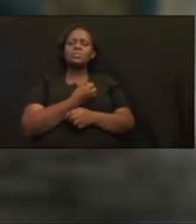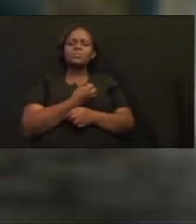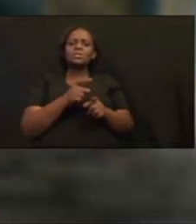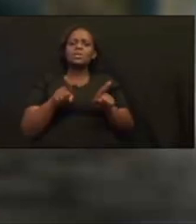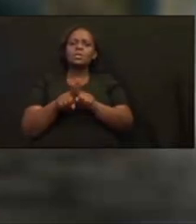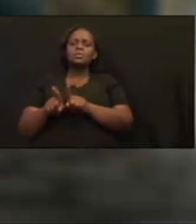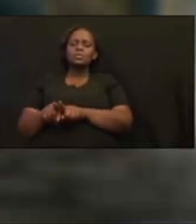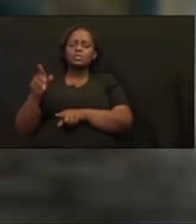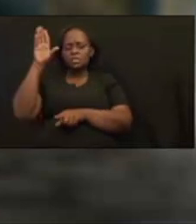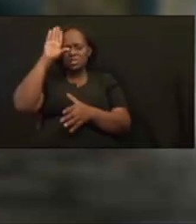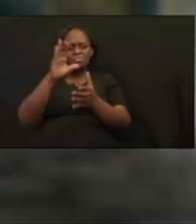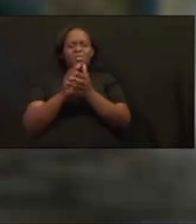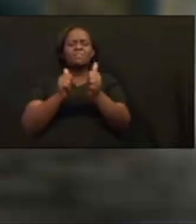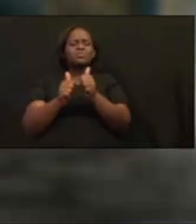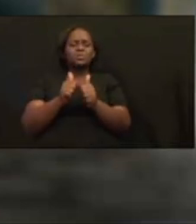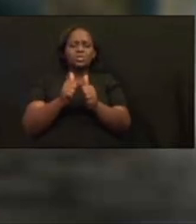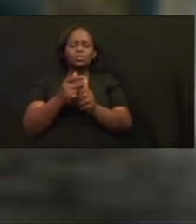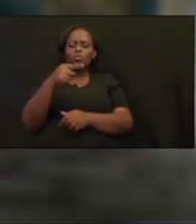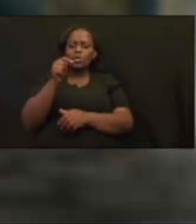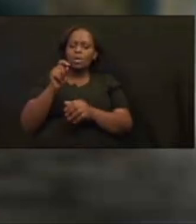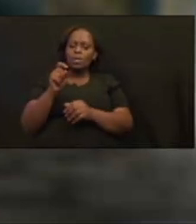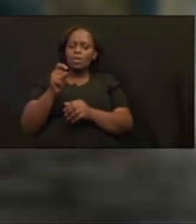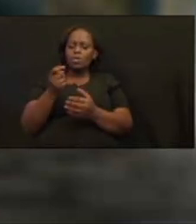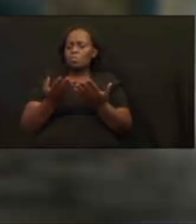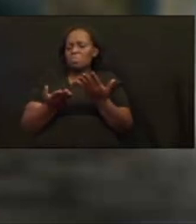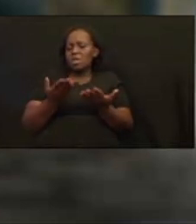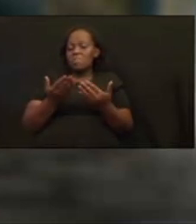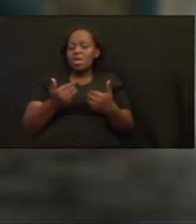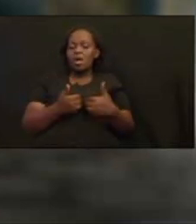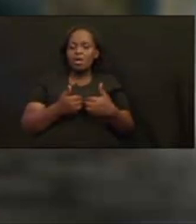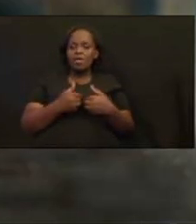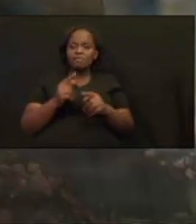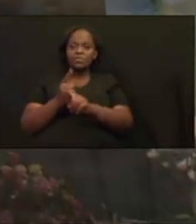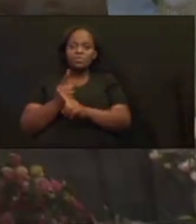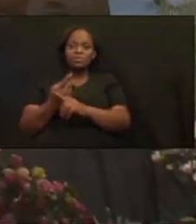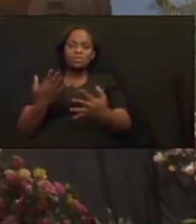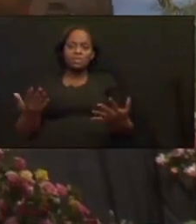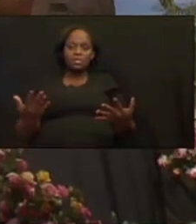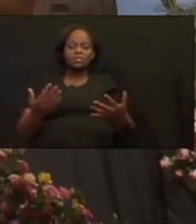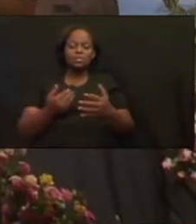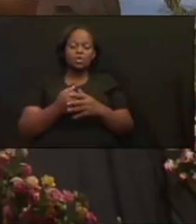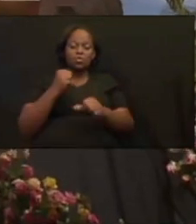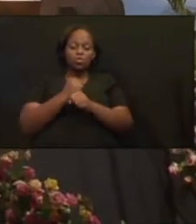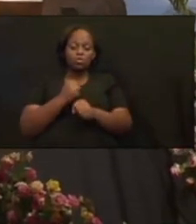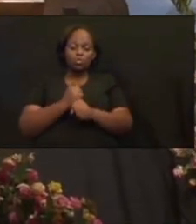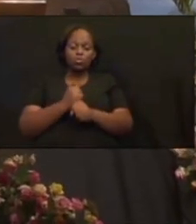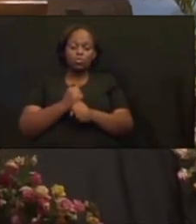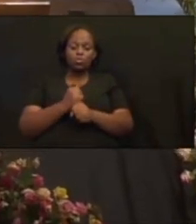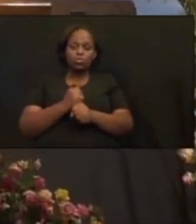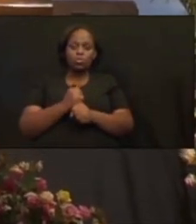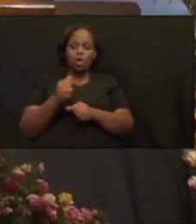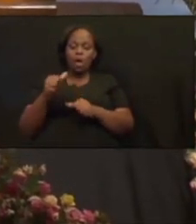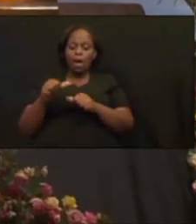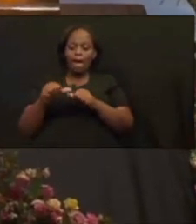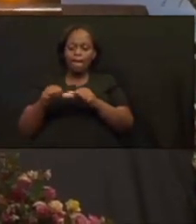We may have different things to do as far as our purpose is concerned in